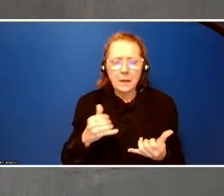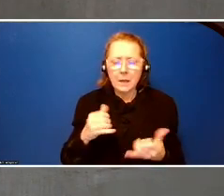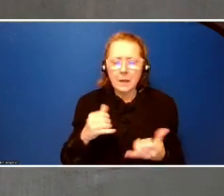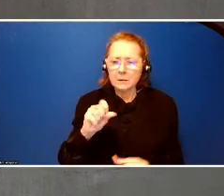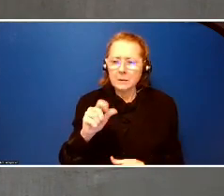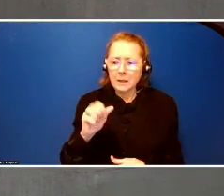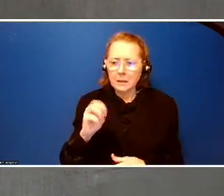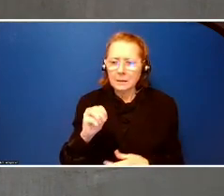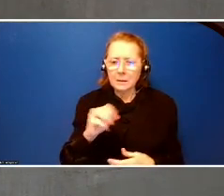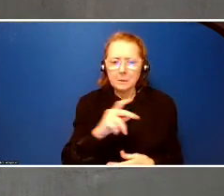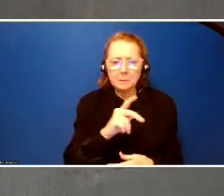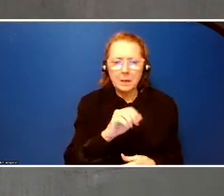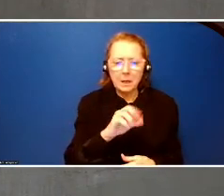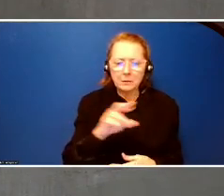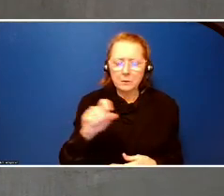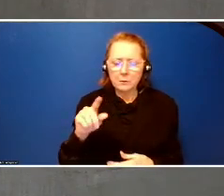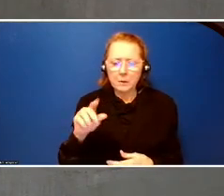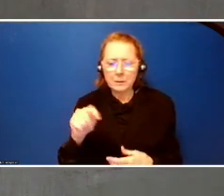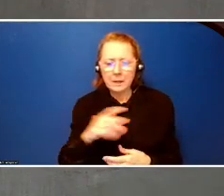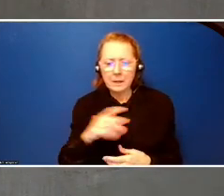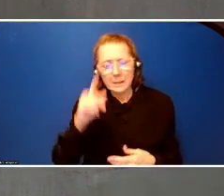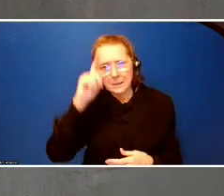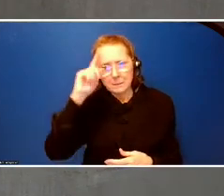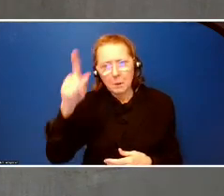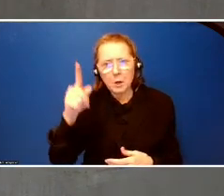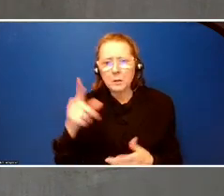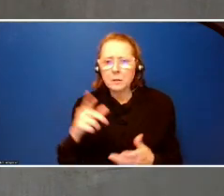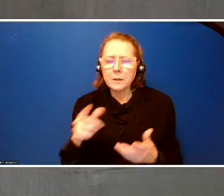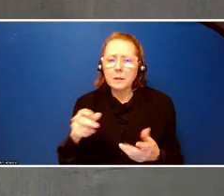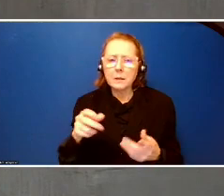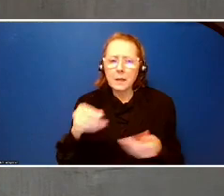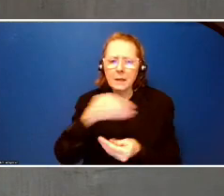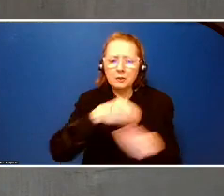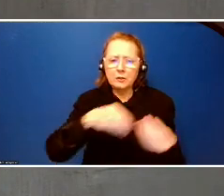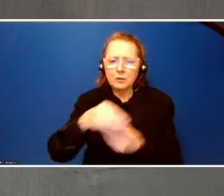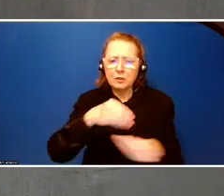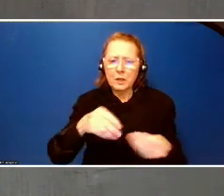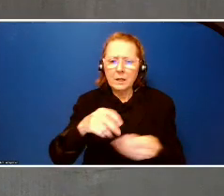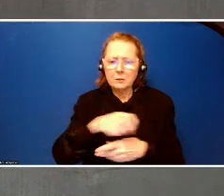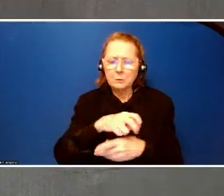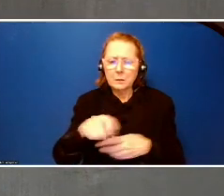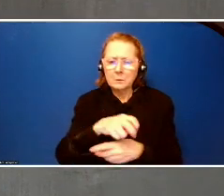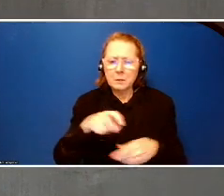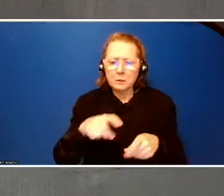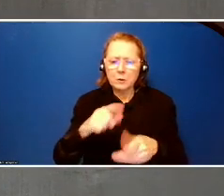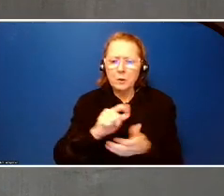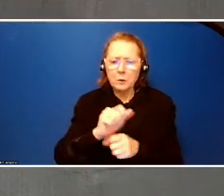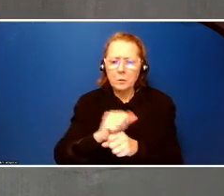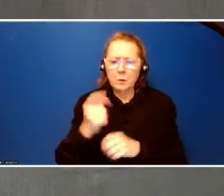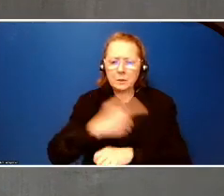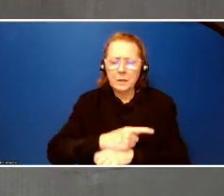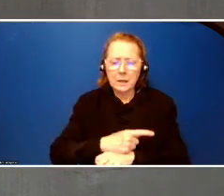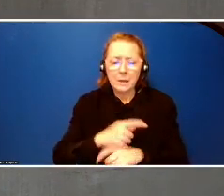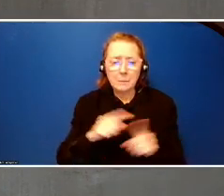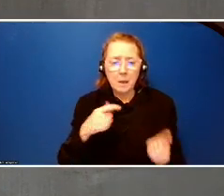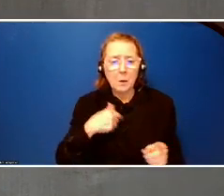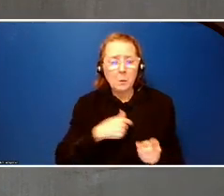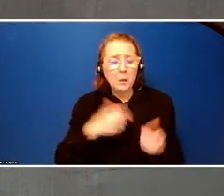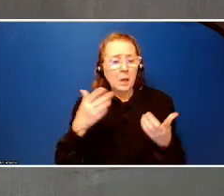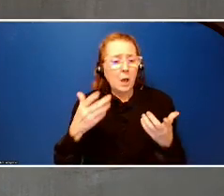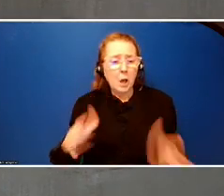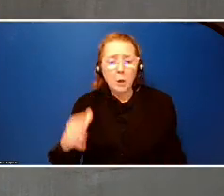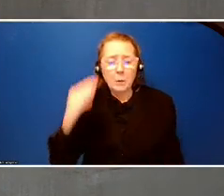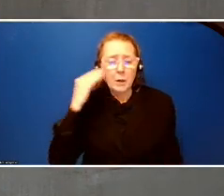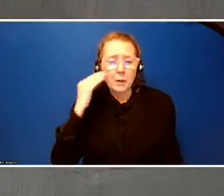routes during the course of the weekdays and Saturday, the 1X bus. However, as we all know, I-5 is often a traffic